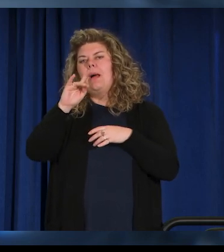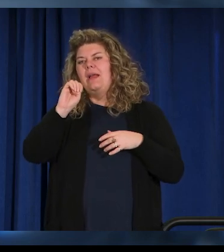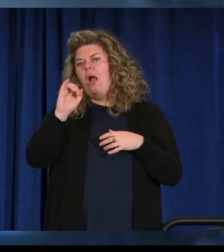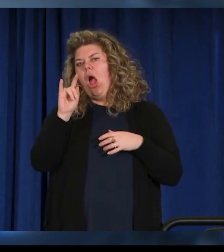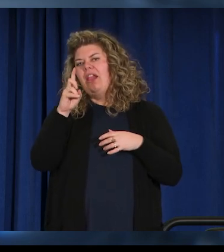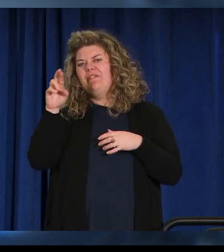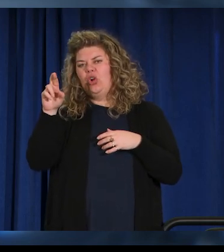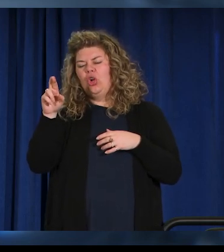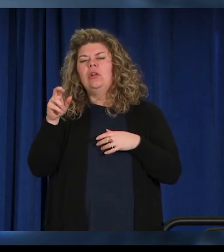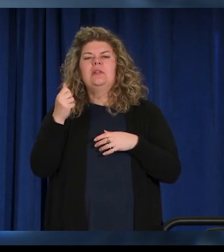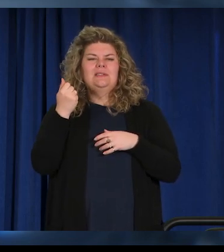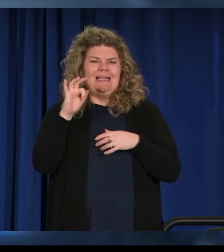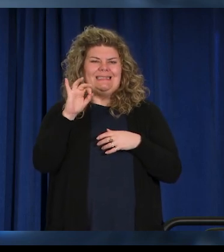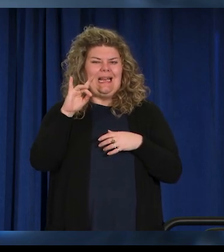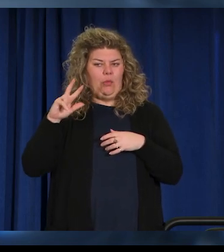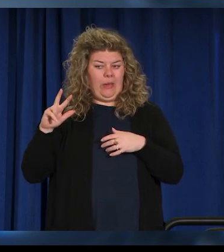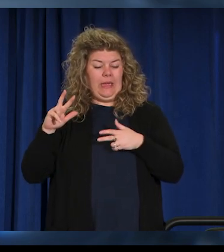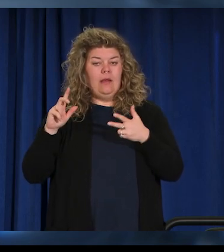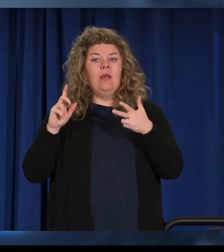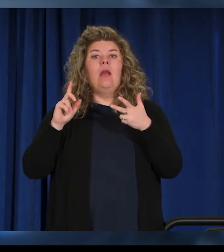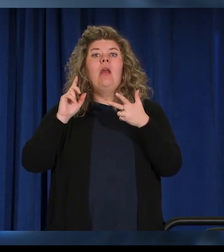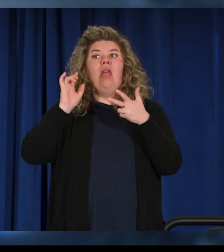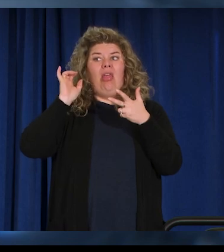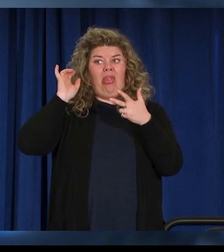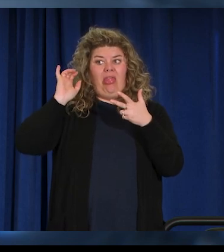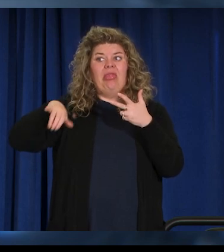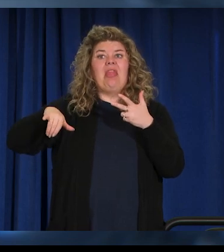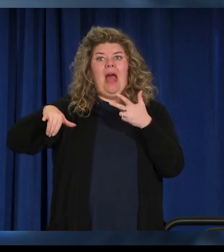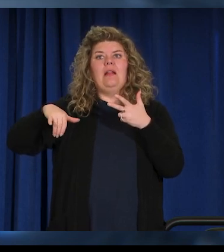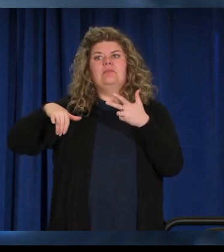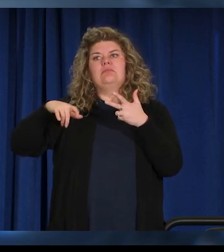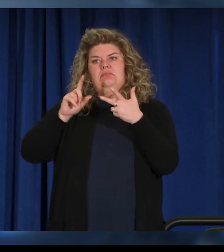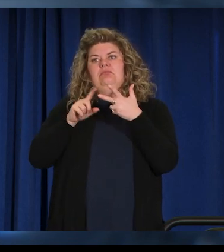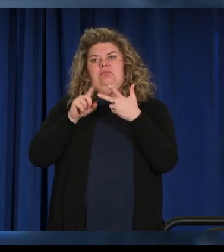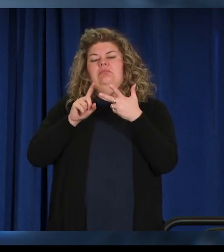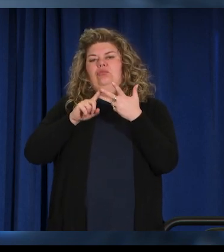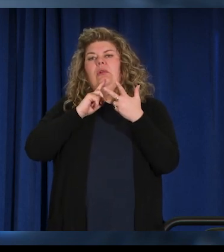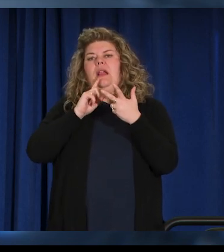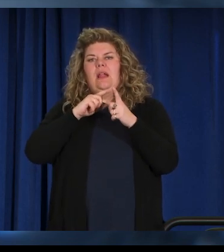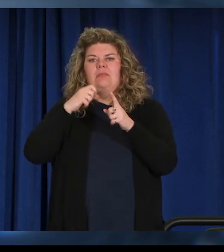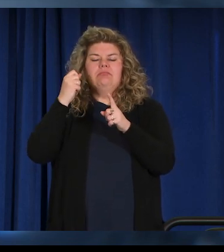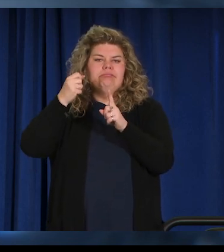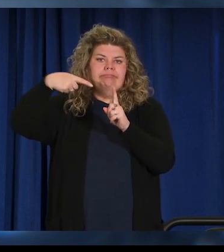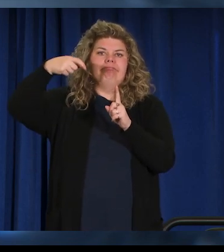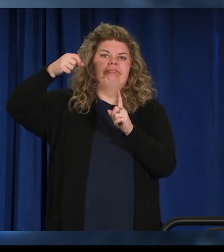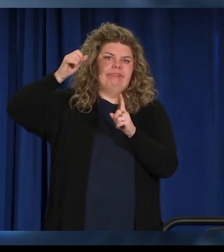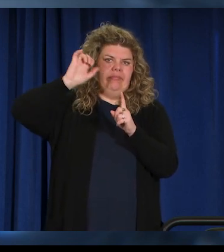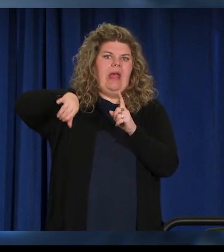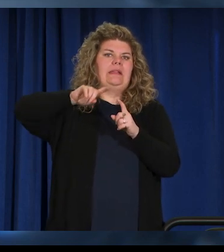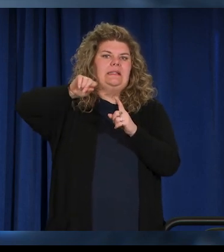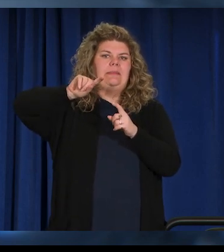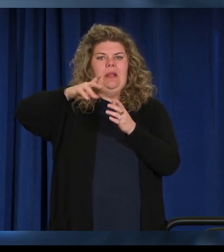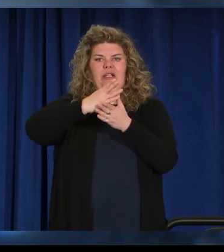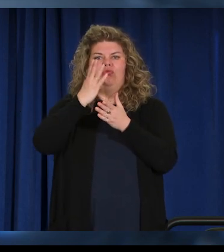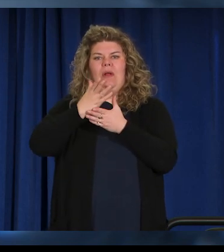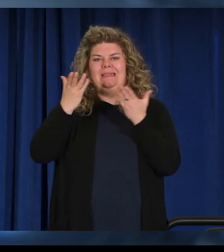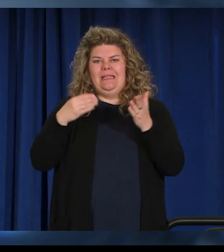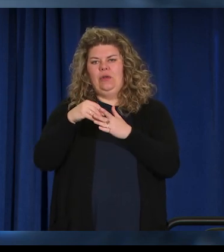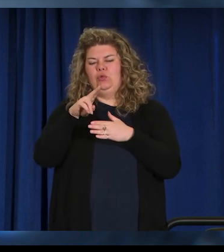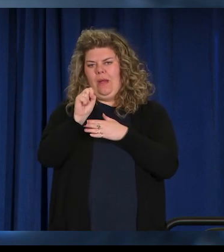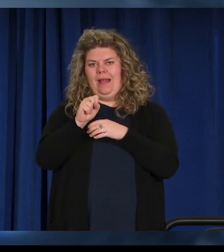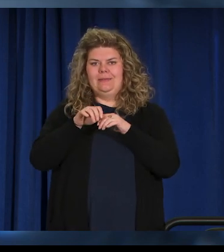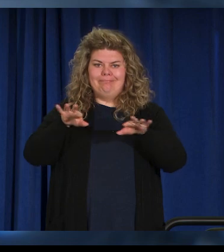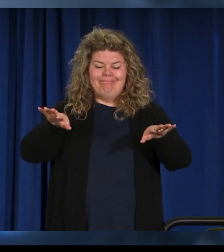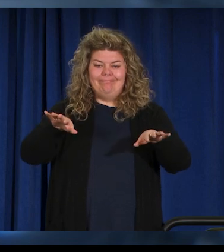1983, which is the concept that actually propelled the disability rights movement here in the US. Third, the biopsychosocial model